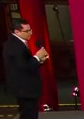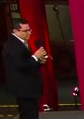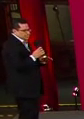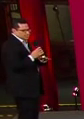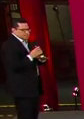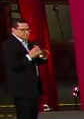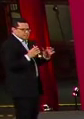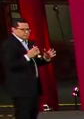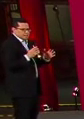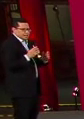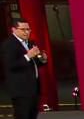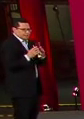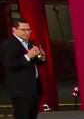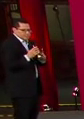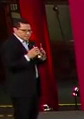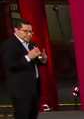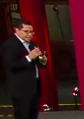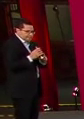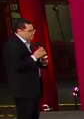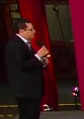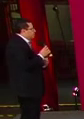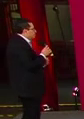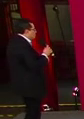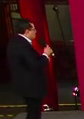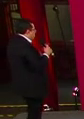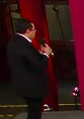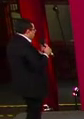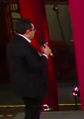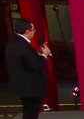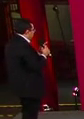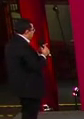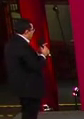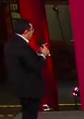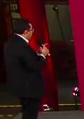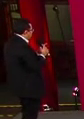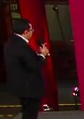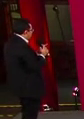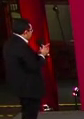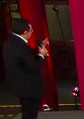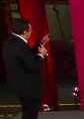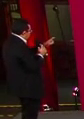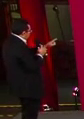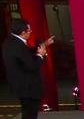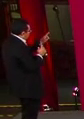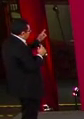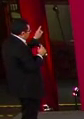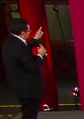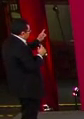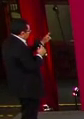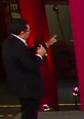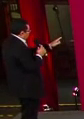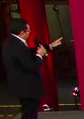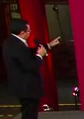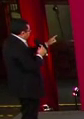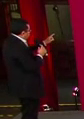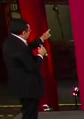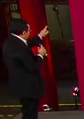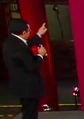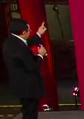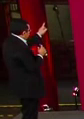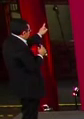100,000 inhabitants in each state. The national incidence rate is 3 cases